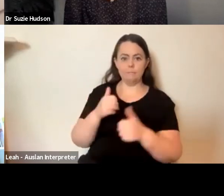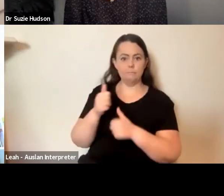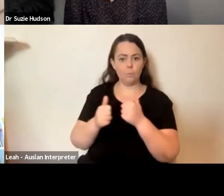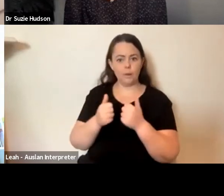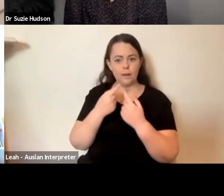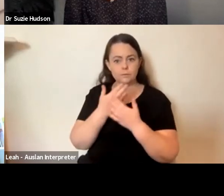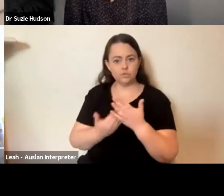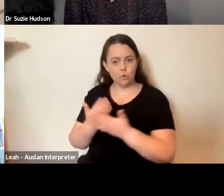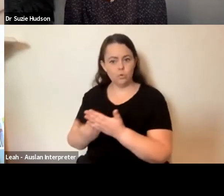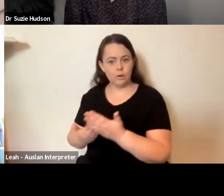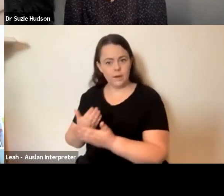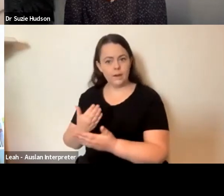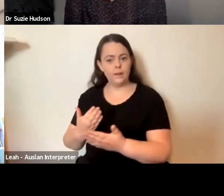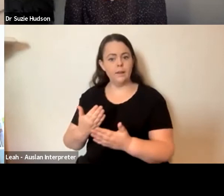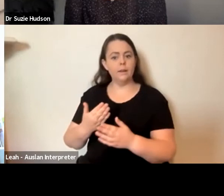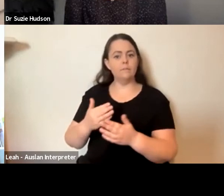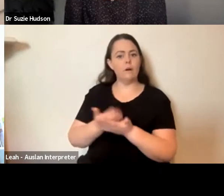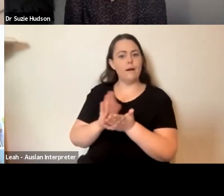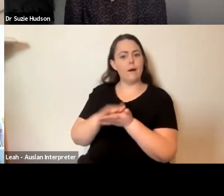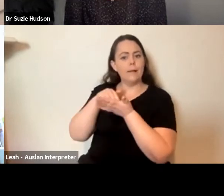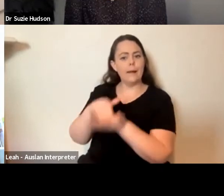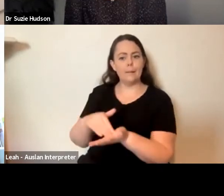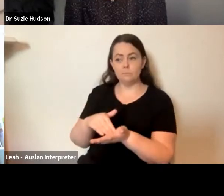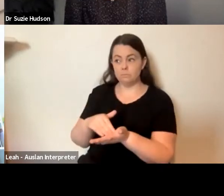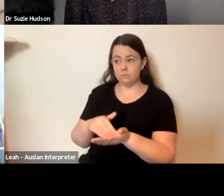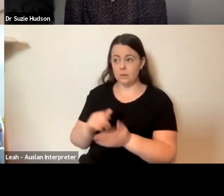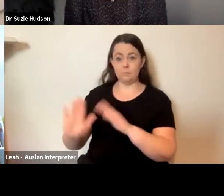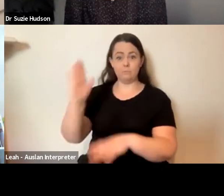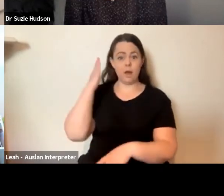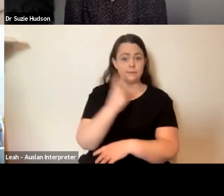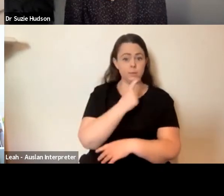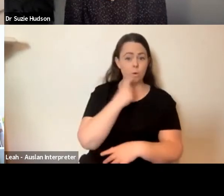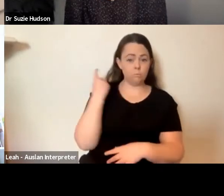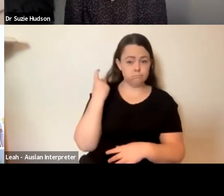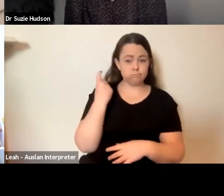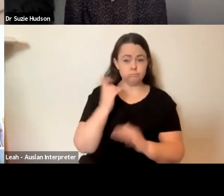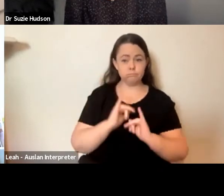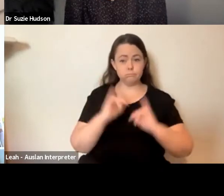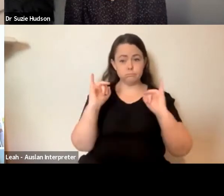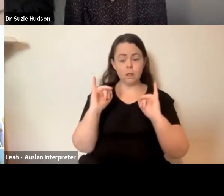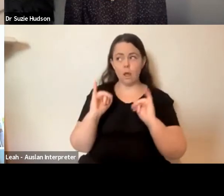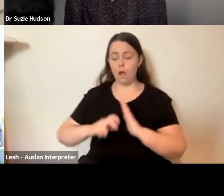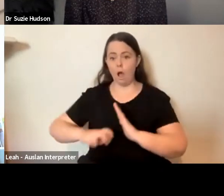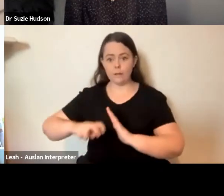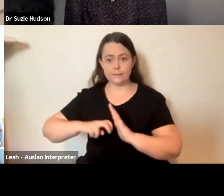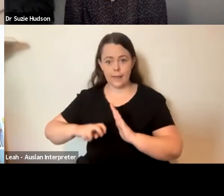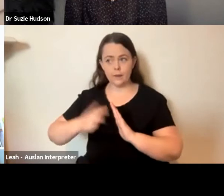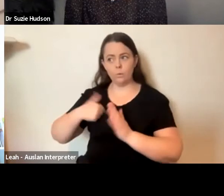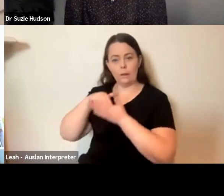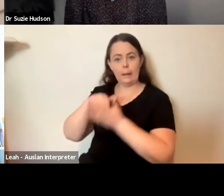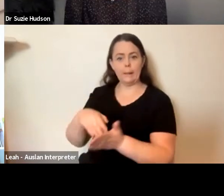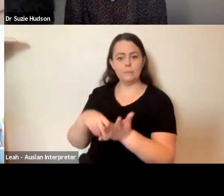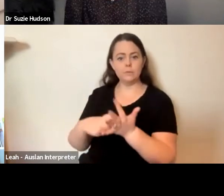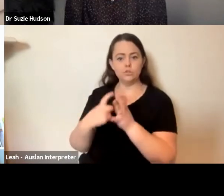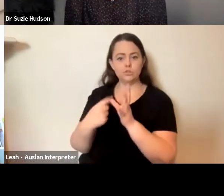getting them stabilized on drug treatment, and then kind of continuing on